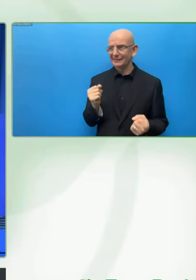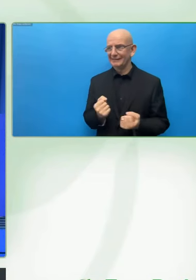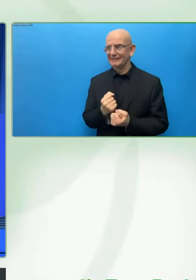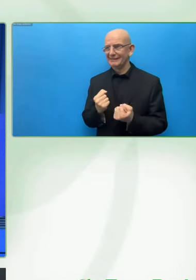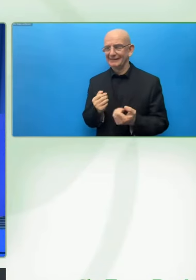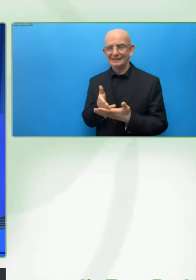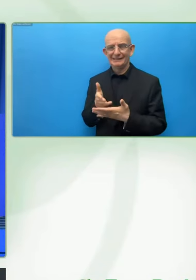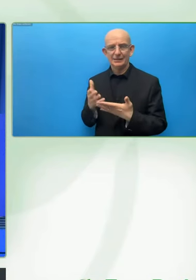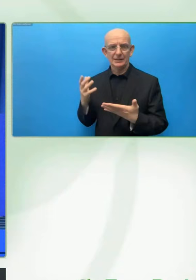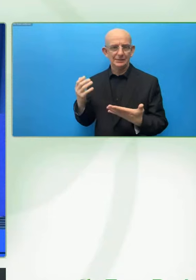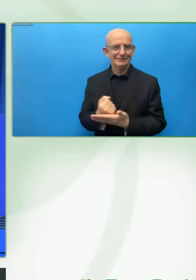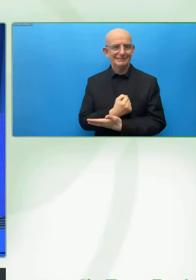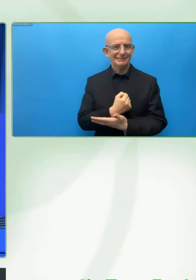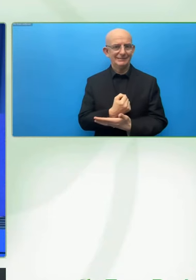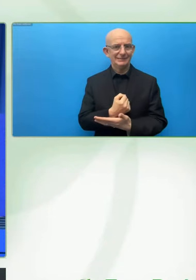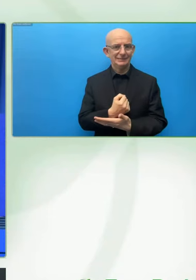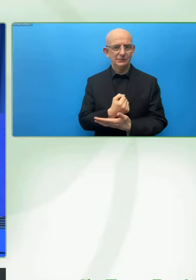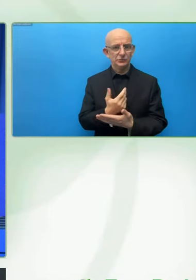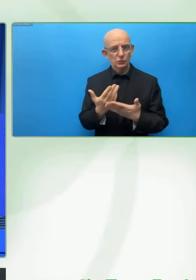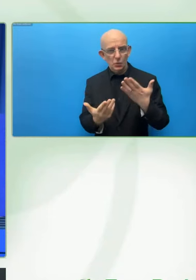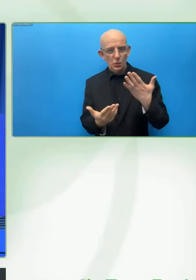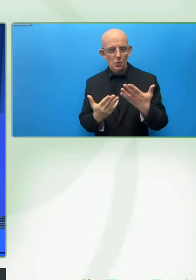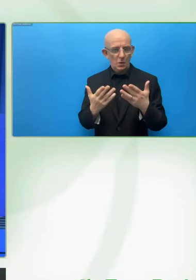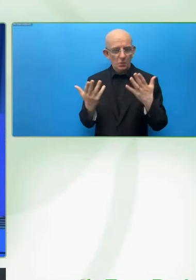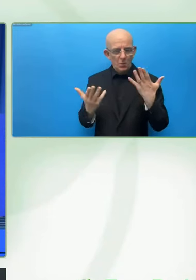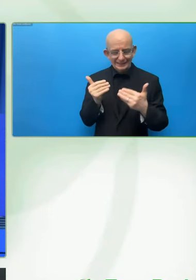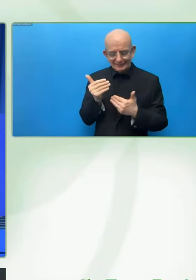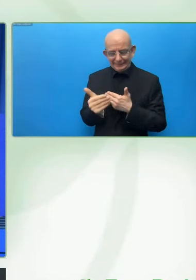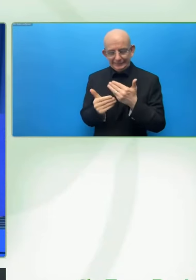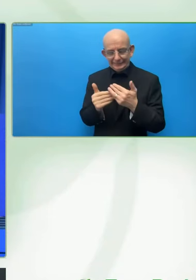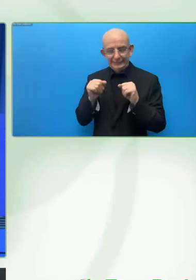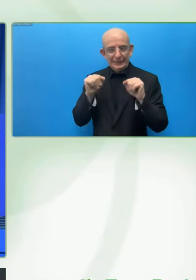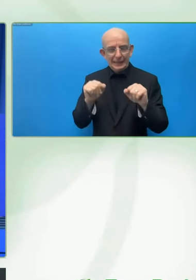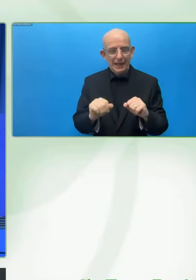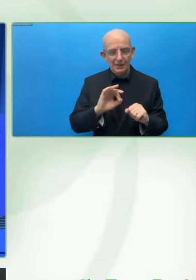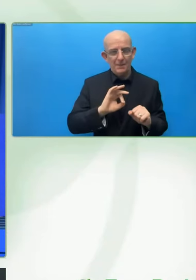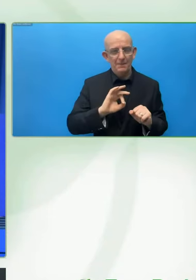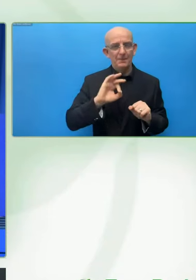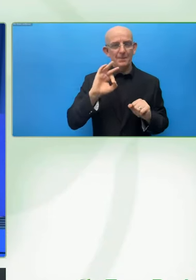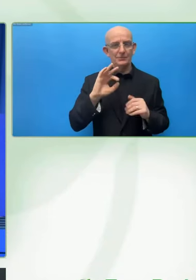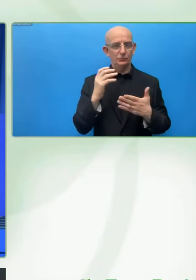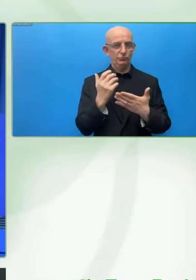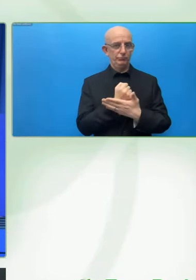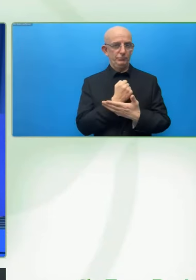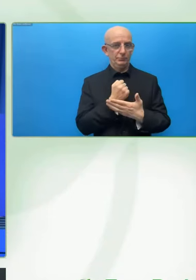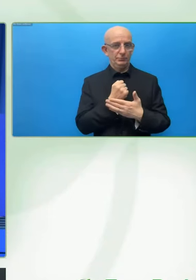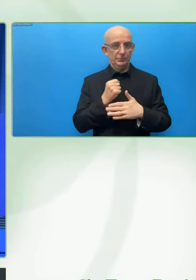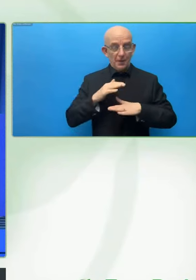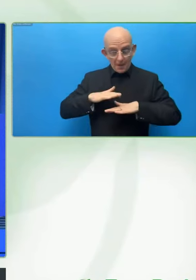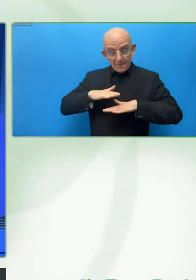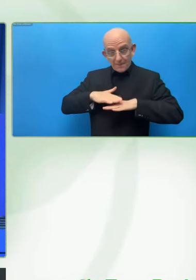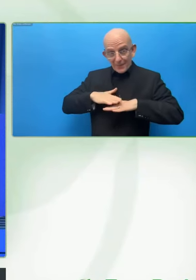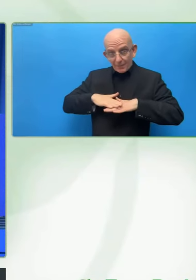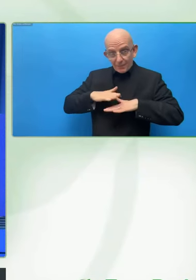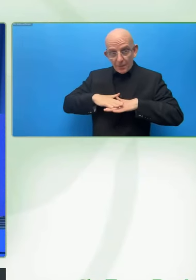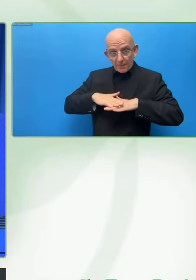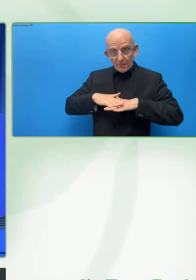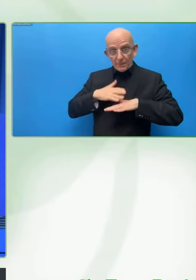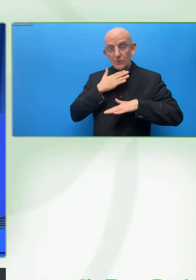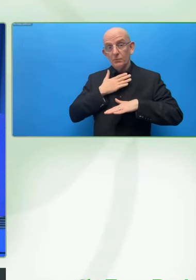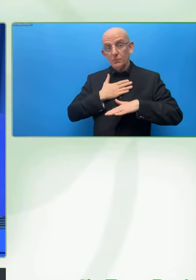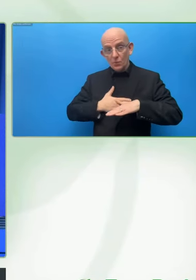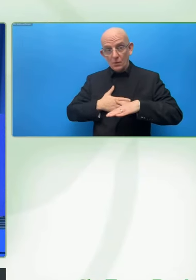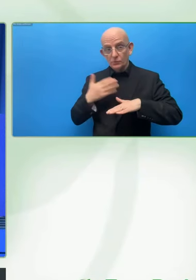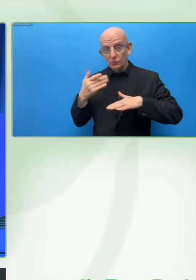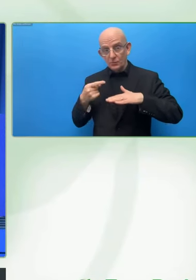to have. That's what takes the longest time. And usually, it's entities that are, I don't want